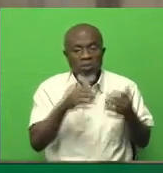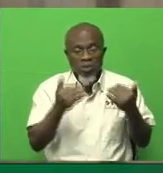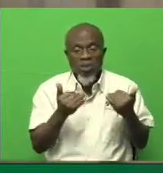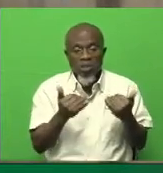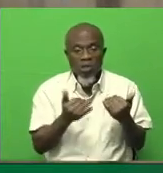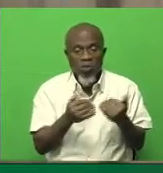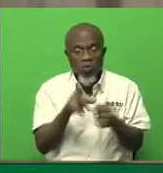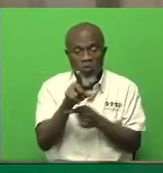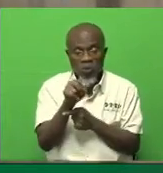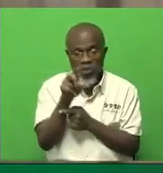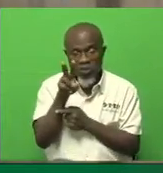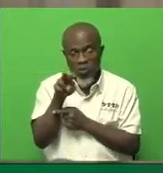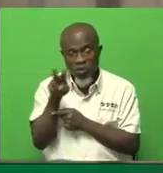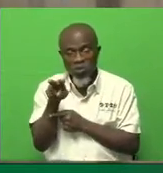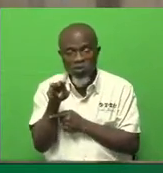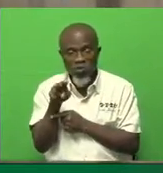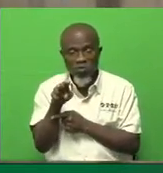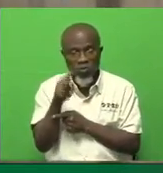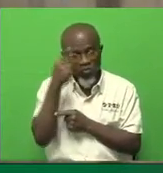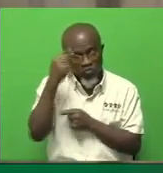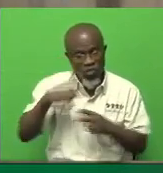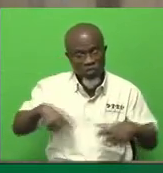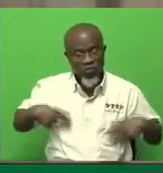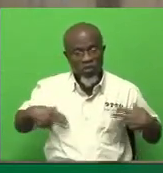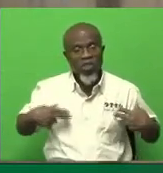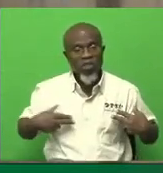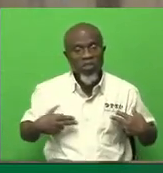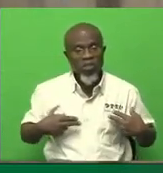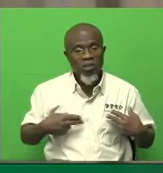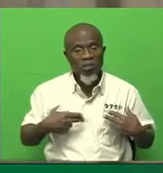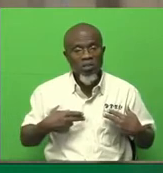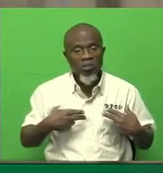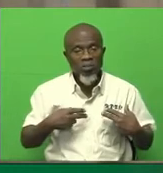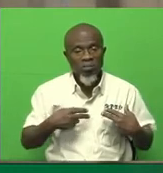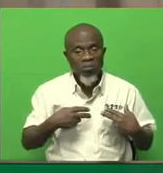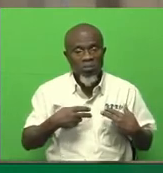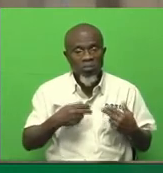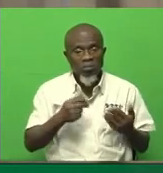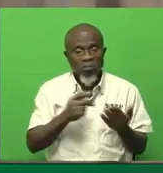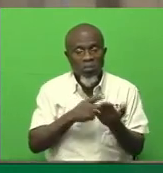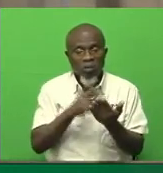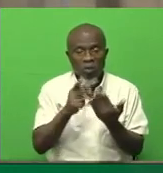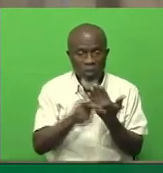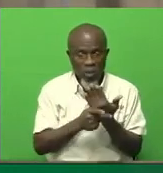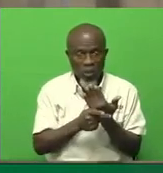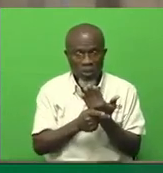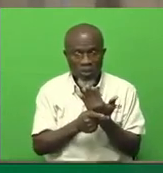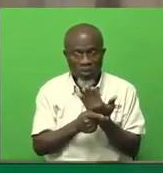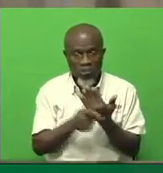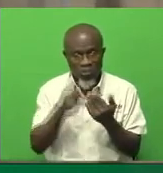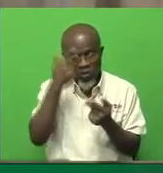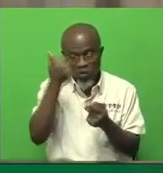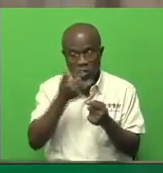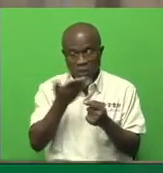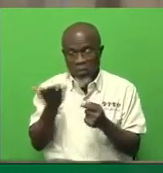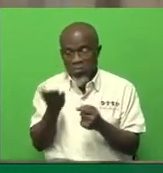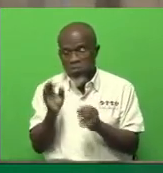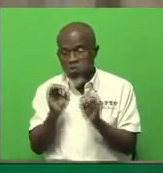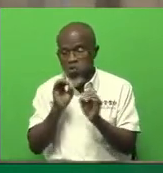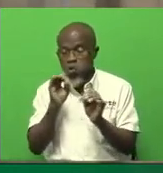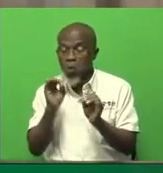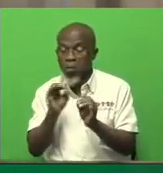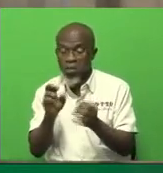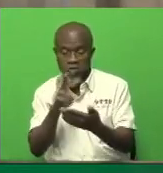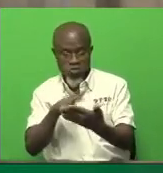2022 for the vacation revision program because apparently nobody over there reads nobody knows what's going on you